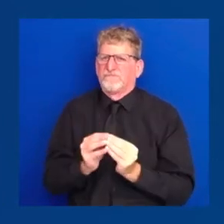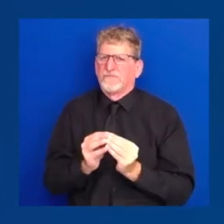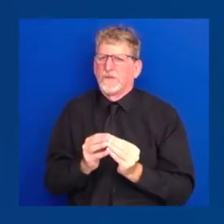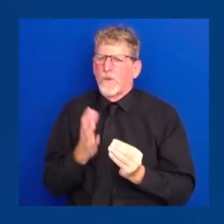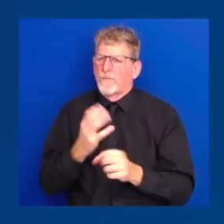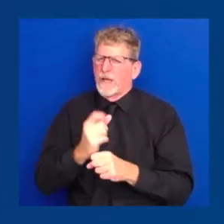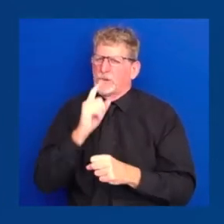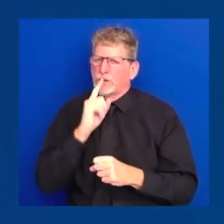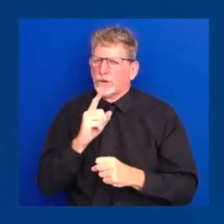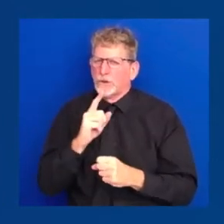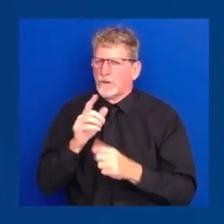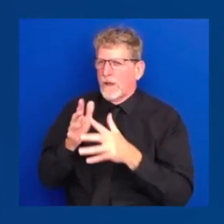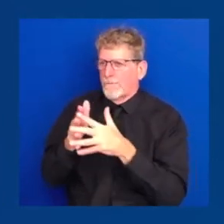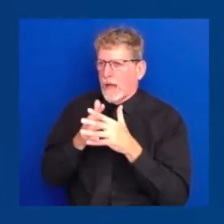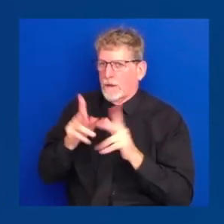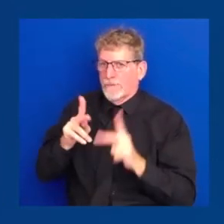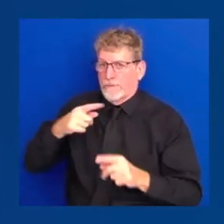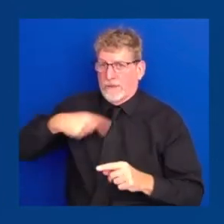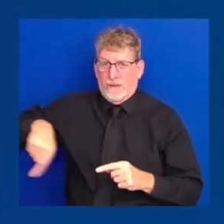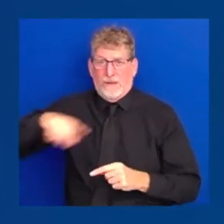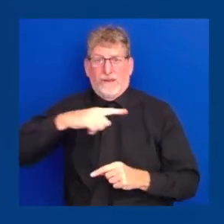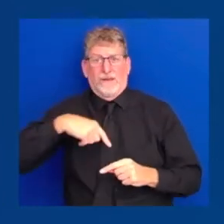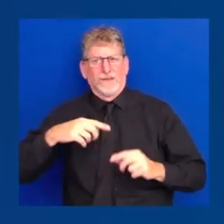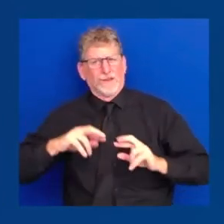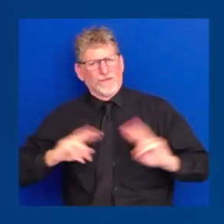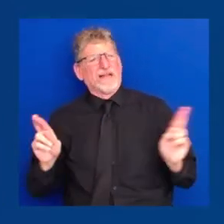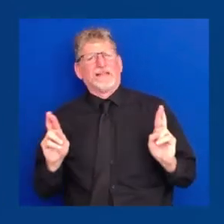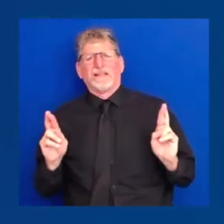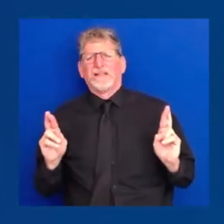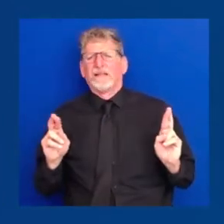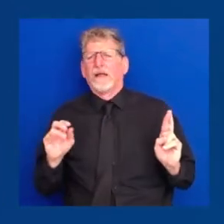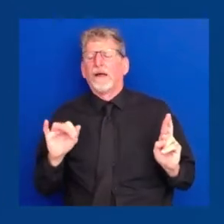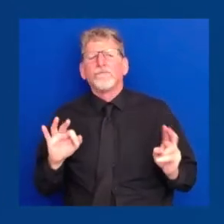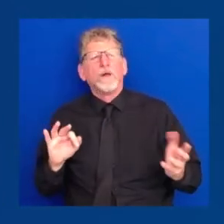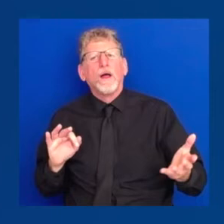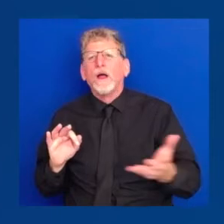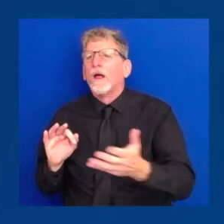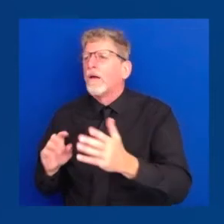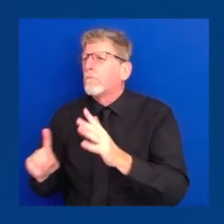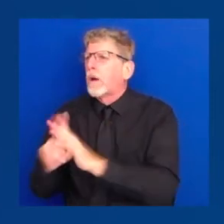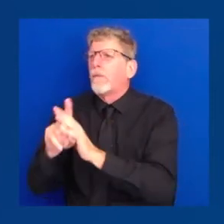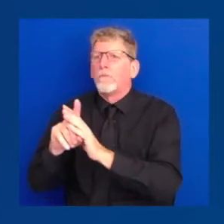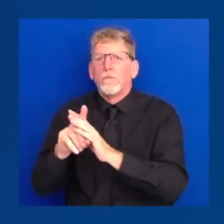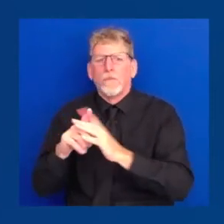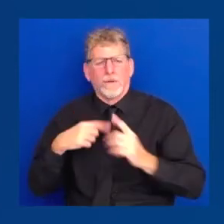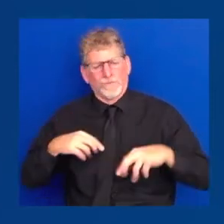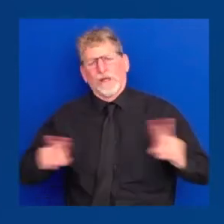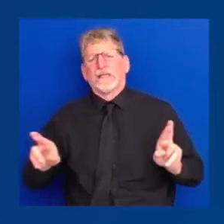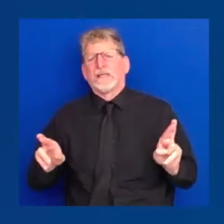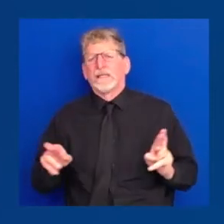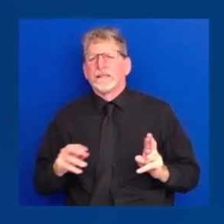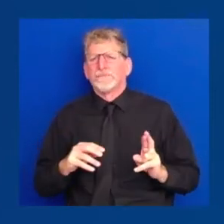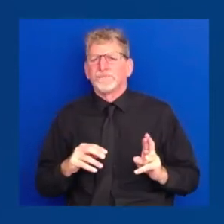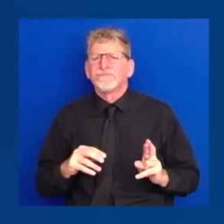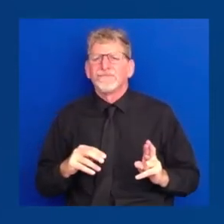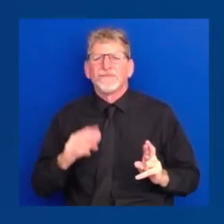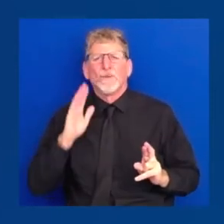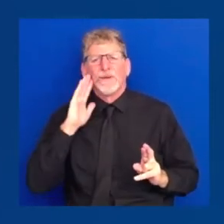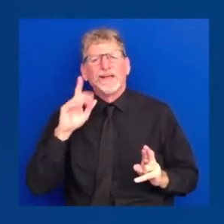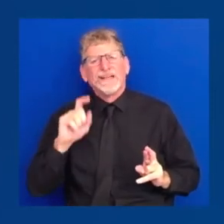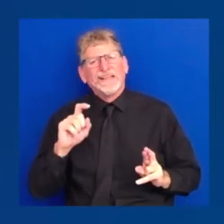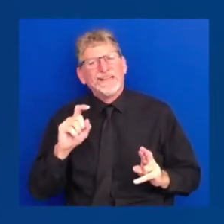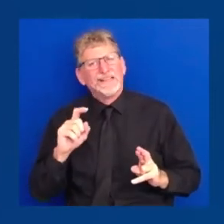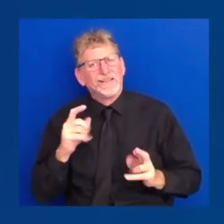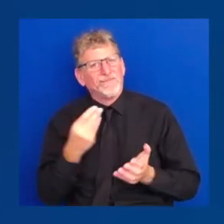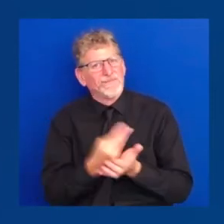we're prepared for any possible variant. We will need additional funding beyond these immediate needs to effectively execute